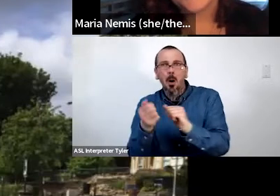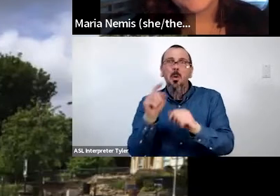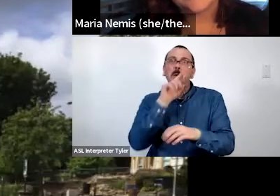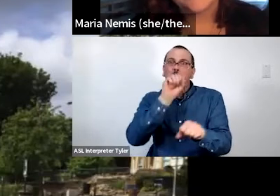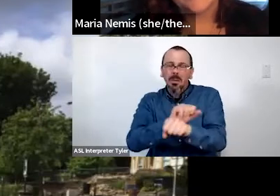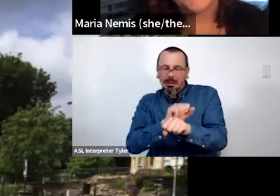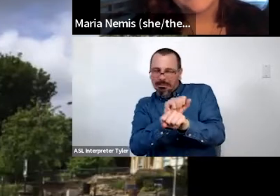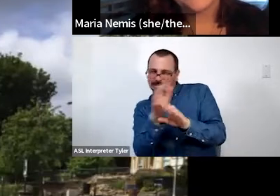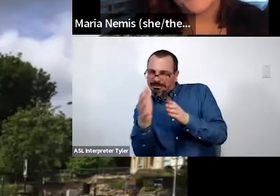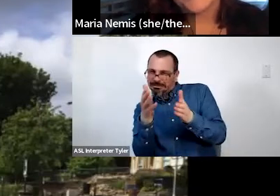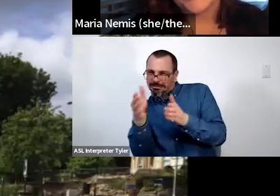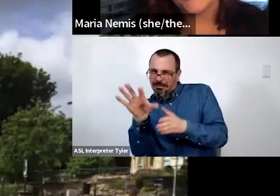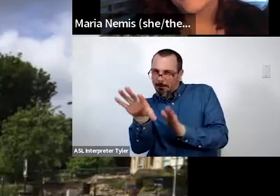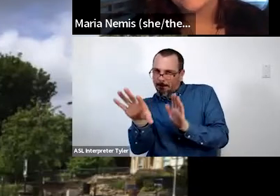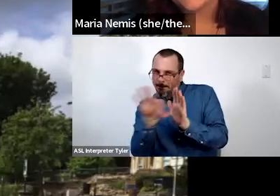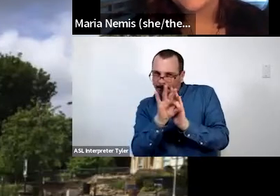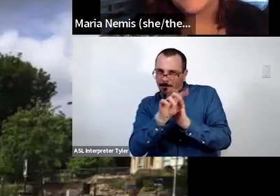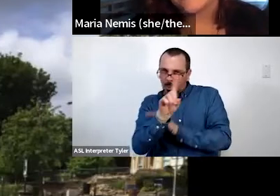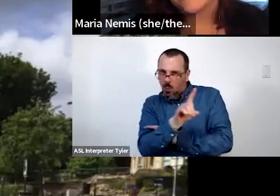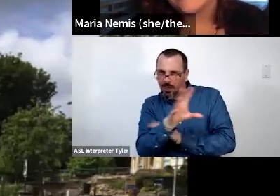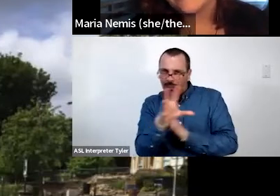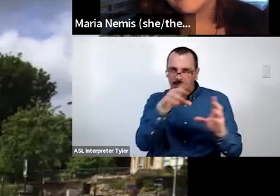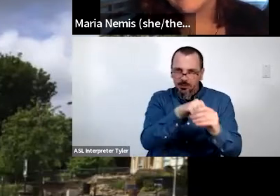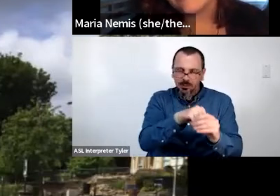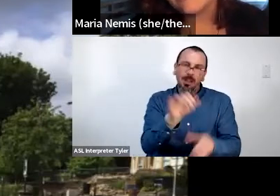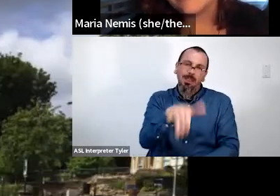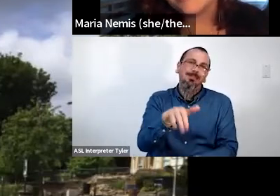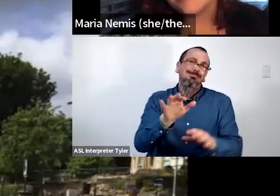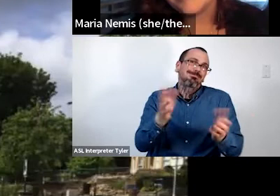finding questions that could capture that information. But yeah, absolutely.